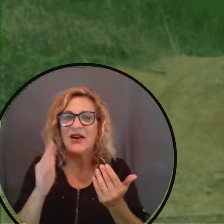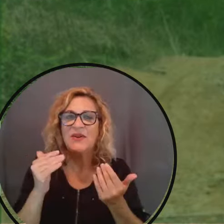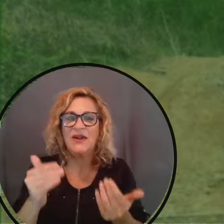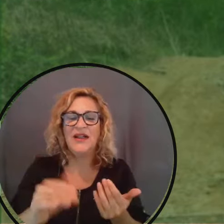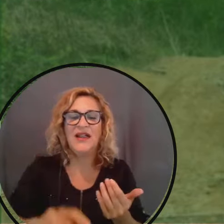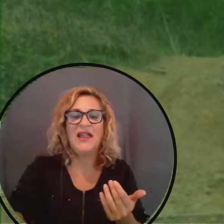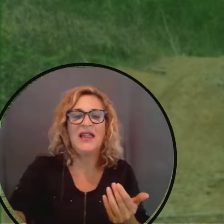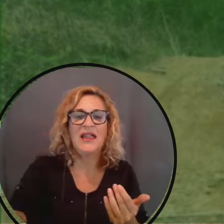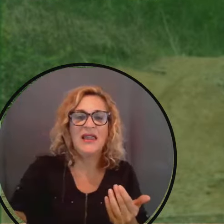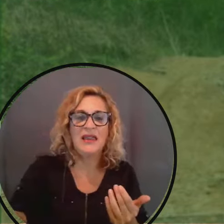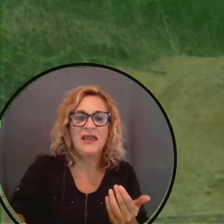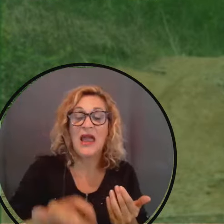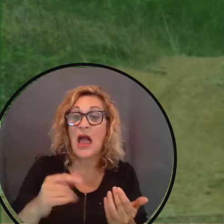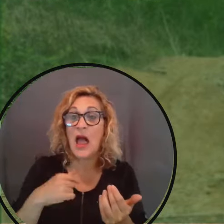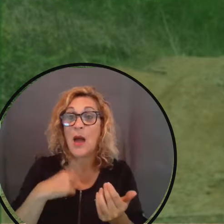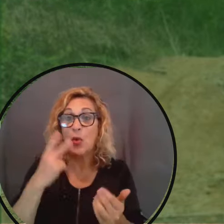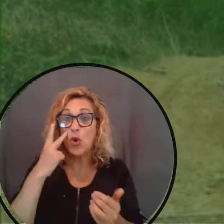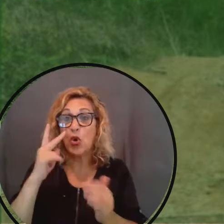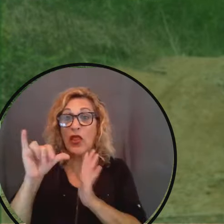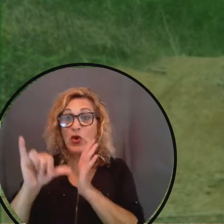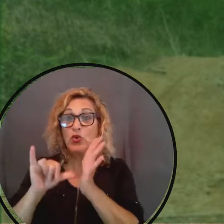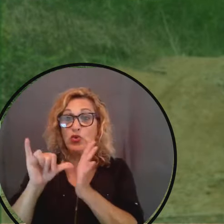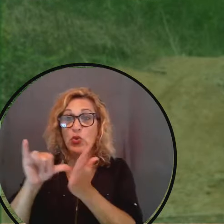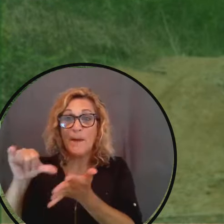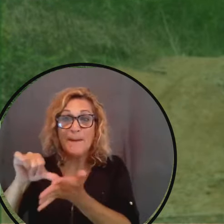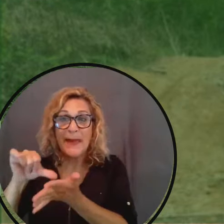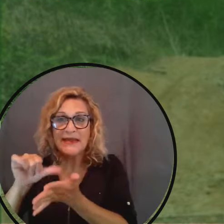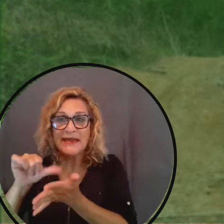So that's interesting. I'm looking at the YouTube page and I can't see them.